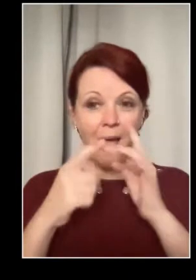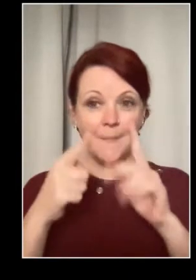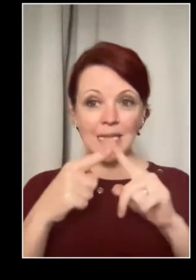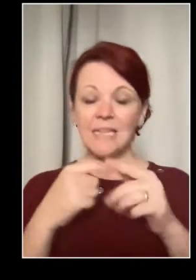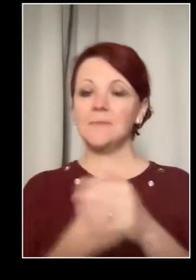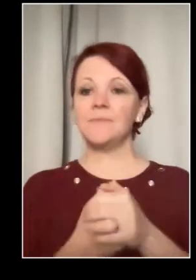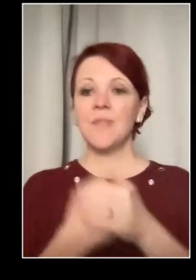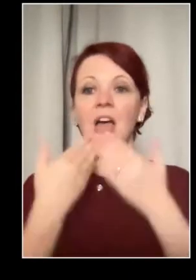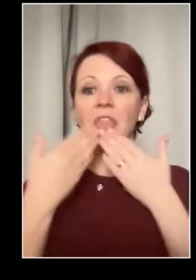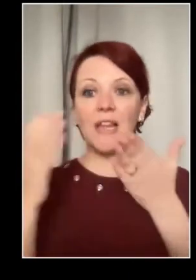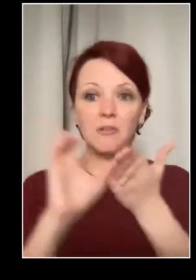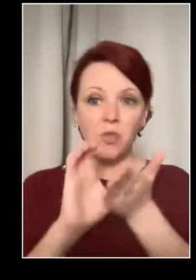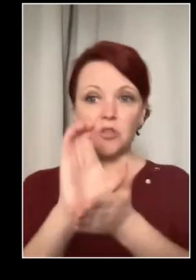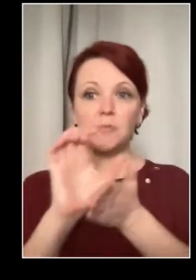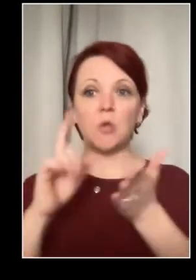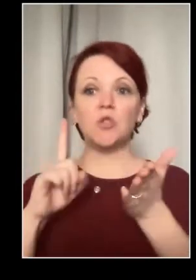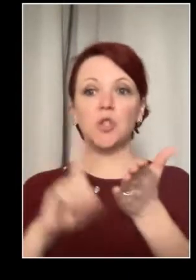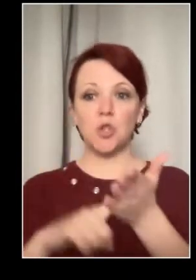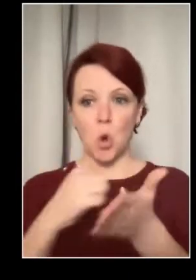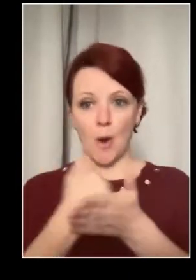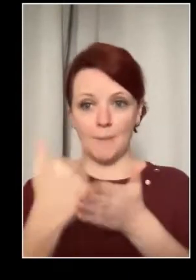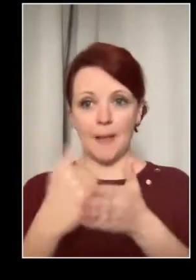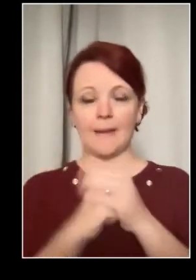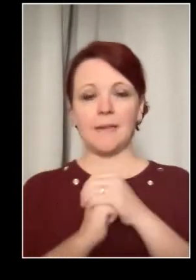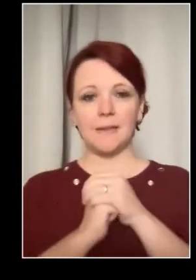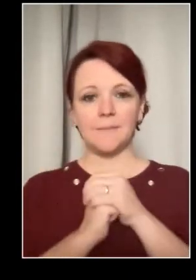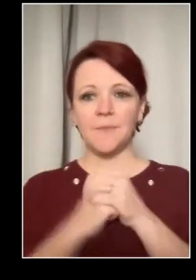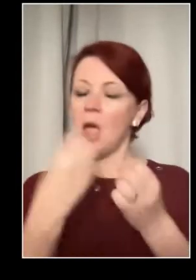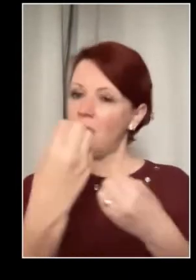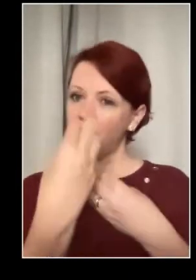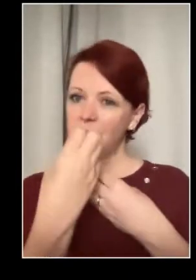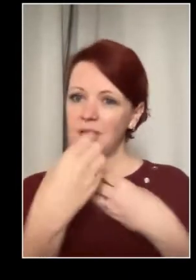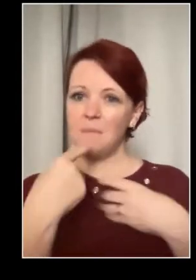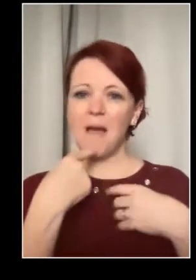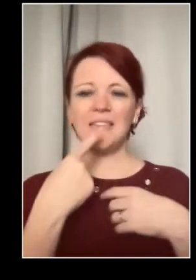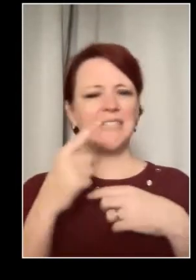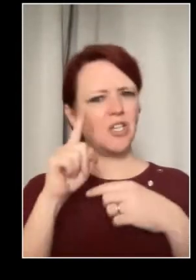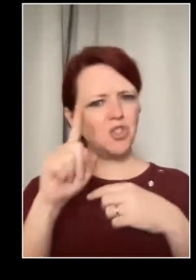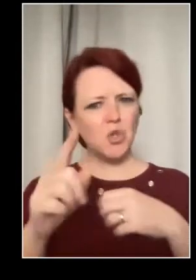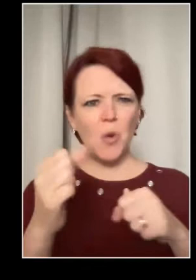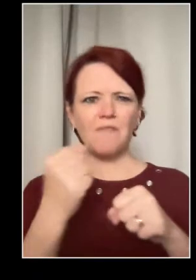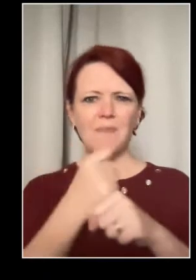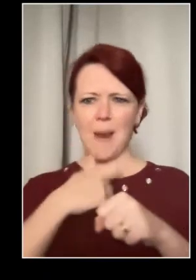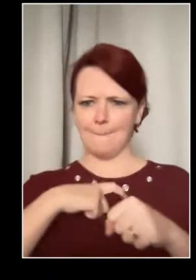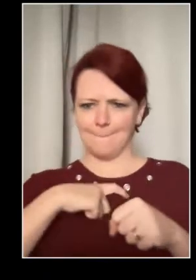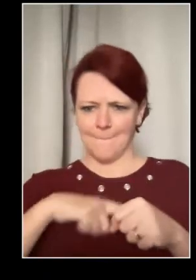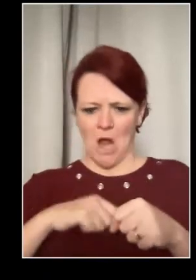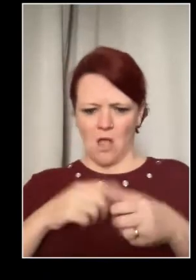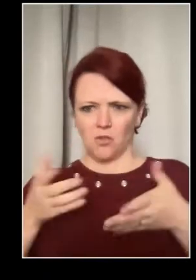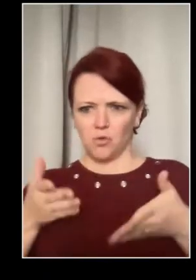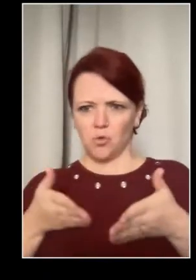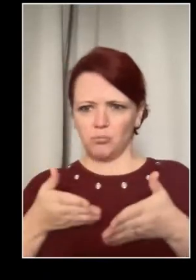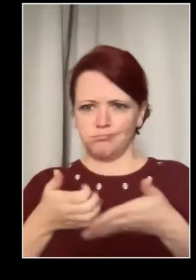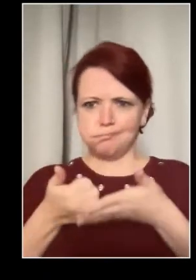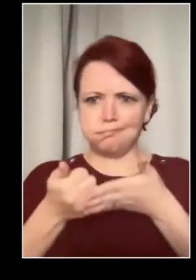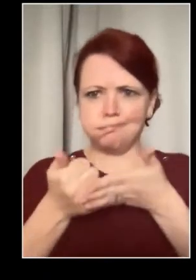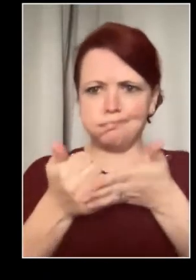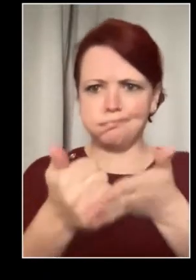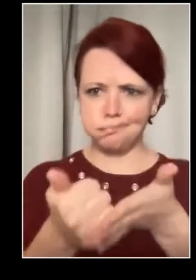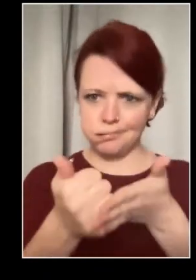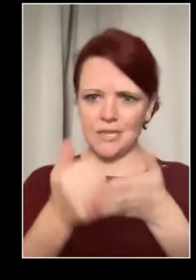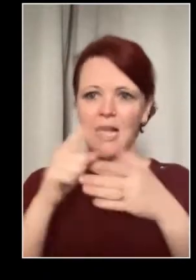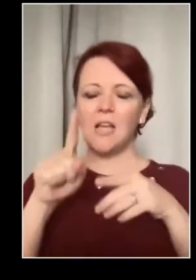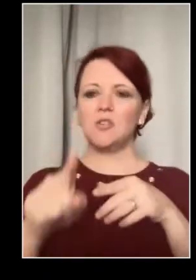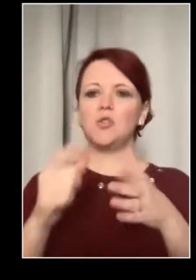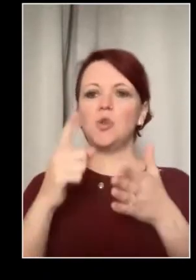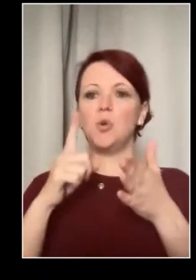Banking Group for making that award possible. The judges noted that you have made a significant personal contribution to the business needs, and it was clear and